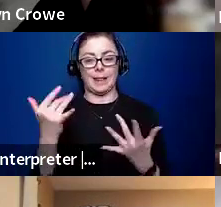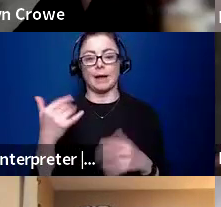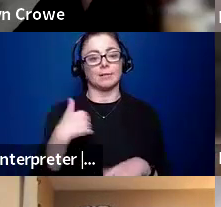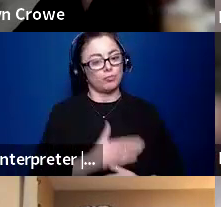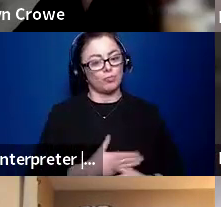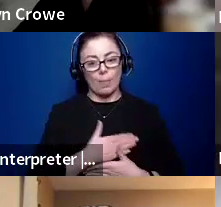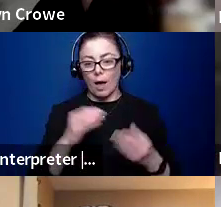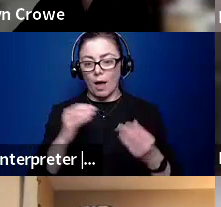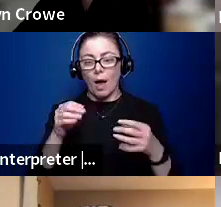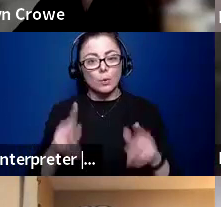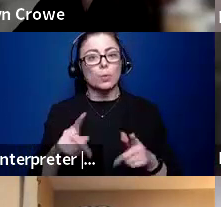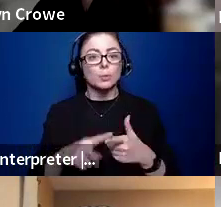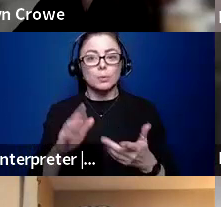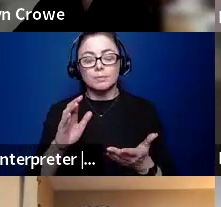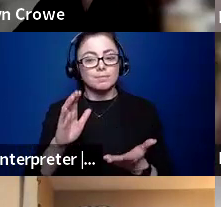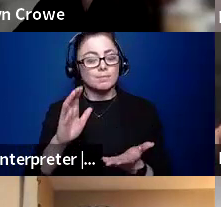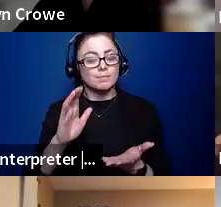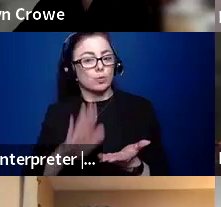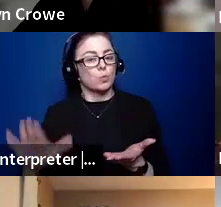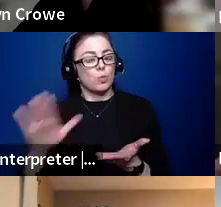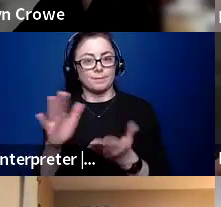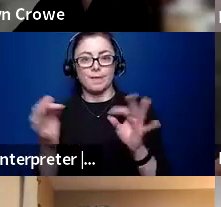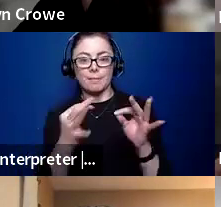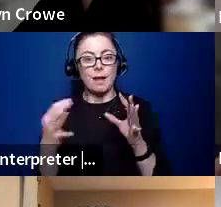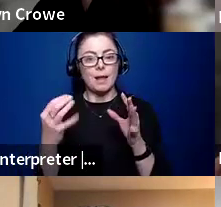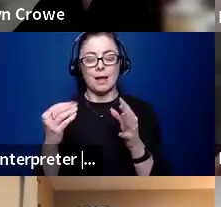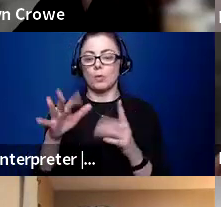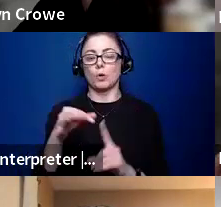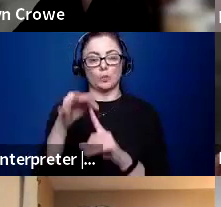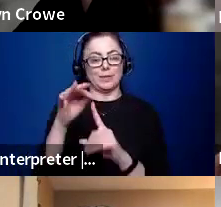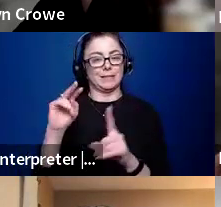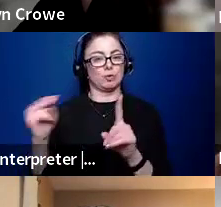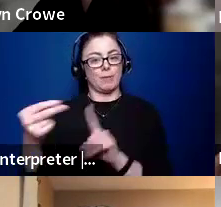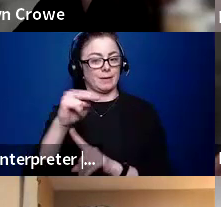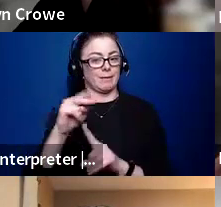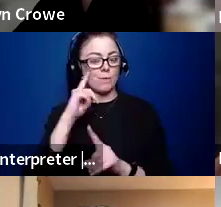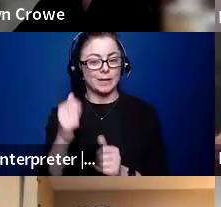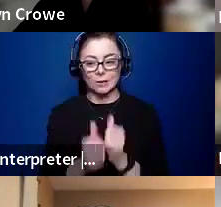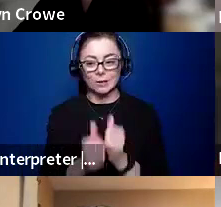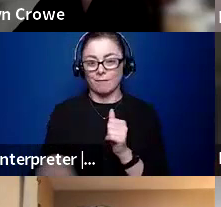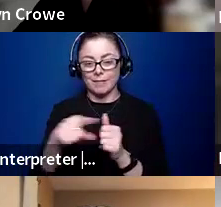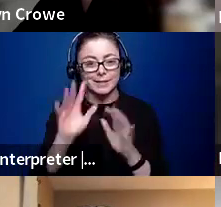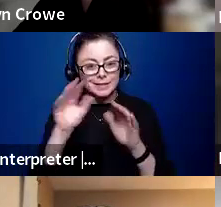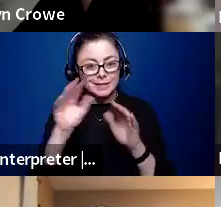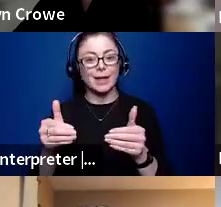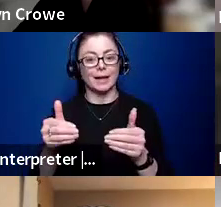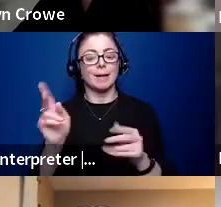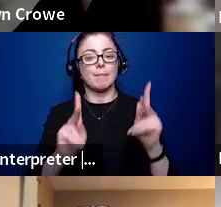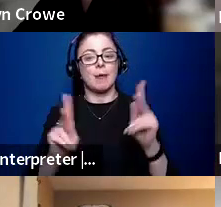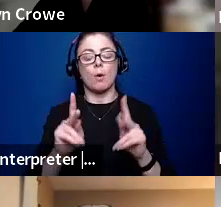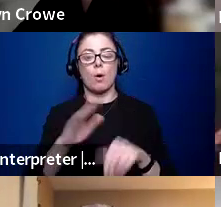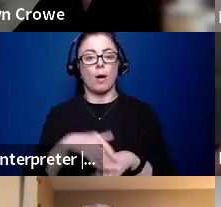hear feedback and unique perspectives from each of the dedicated individuals on this town hall, and also appreciate